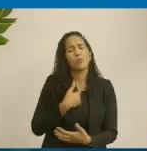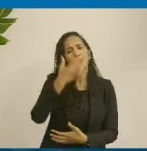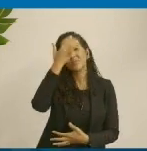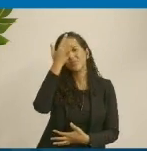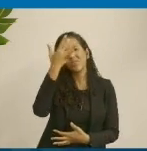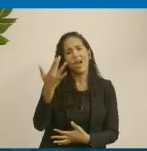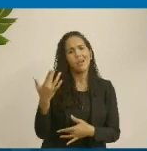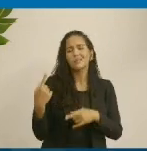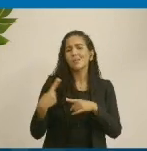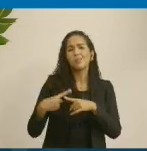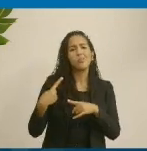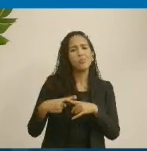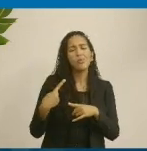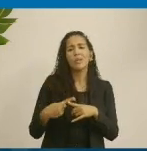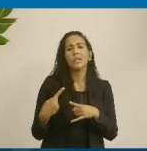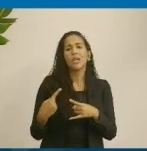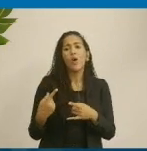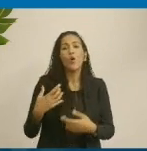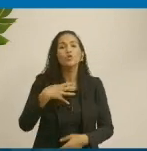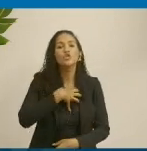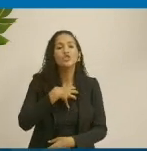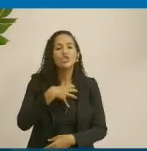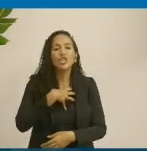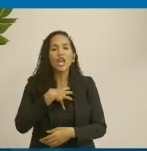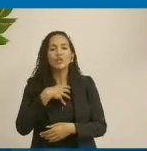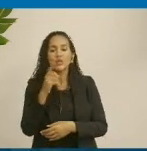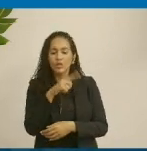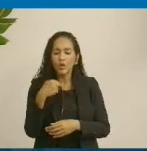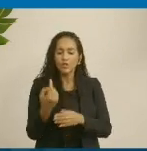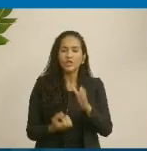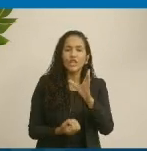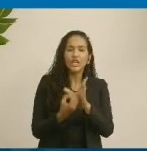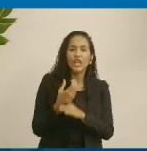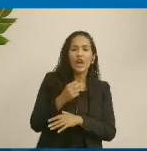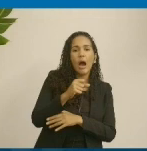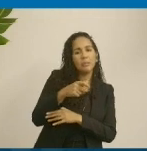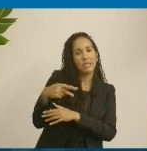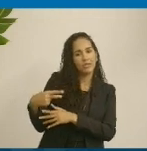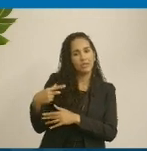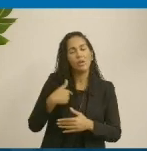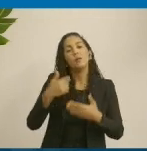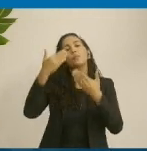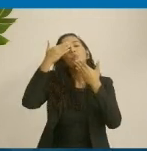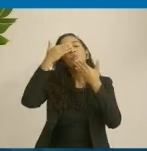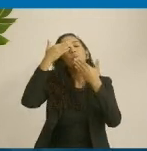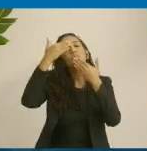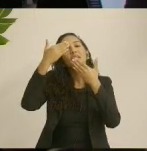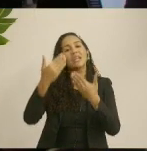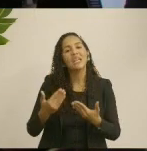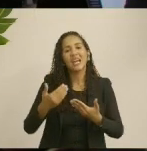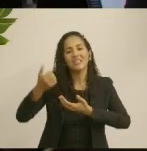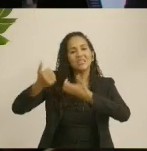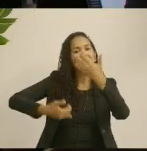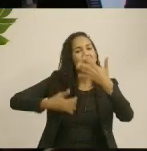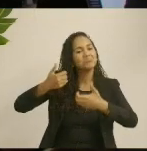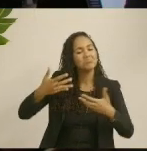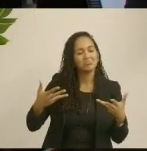app was developed caters for all of that. And thank you very much for all your kind words. It's really appreciated.